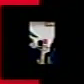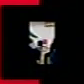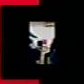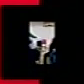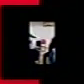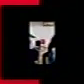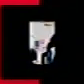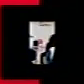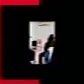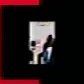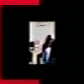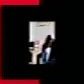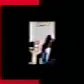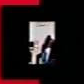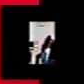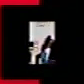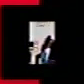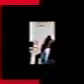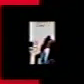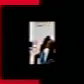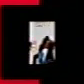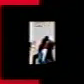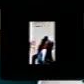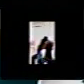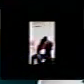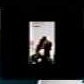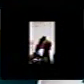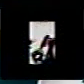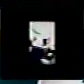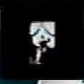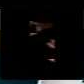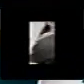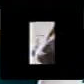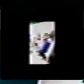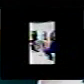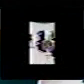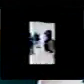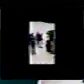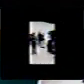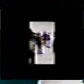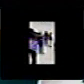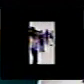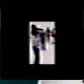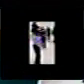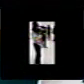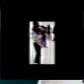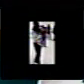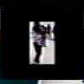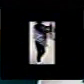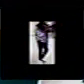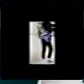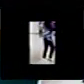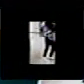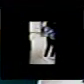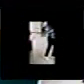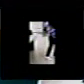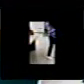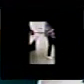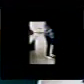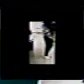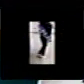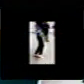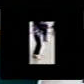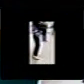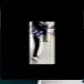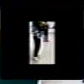in Jesus' name. Do you know from tonight, no arrow of the devil will be able to penetrate into your body in